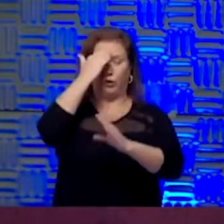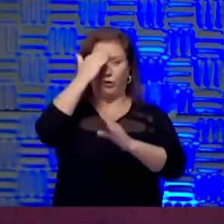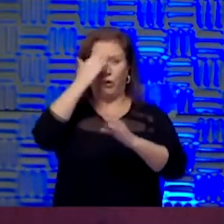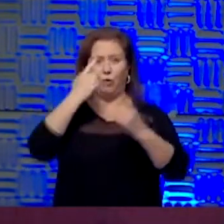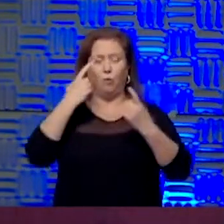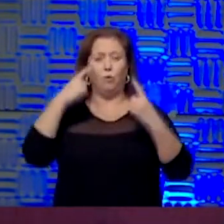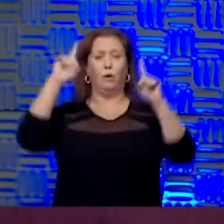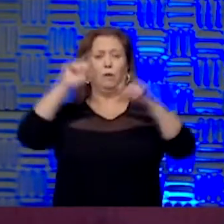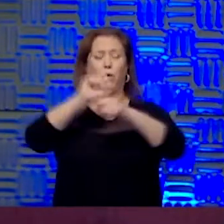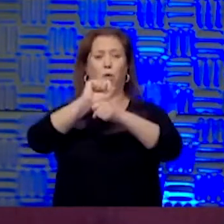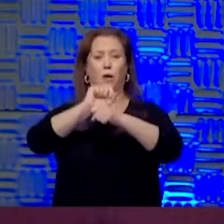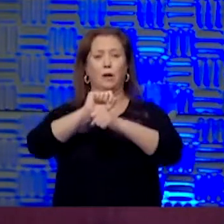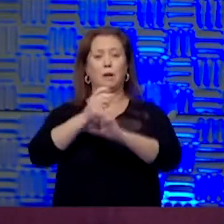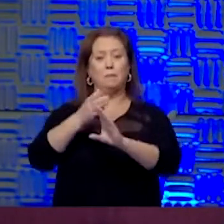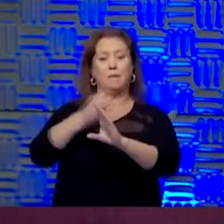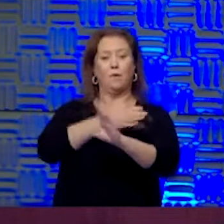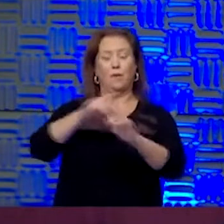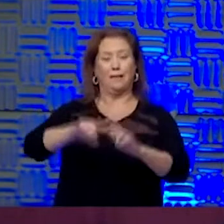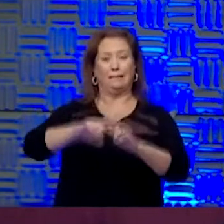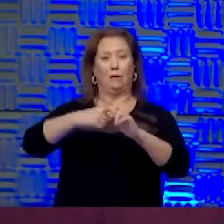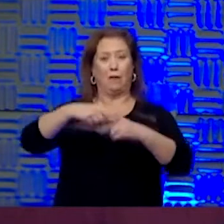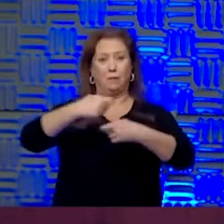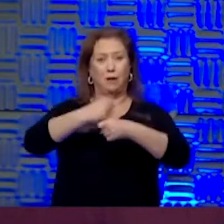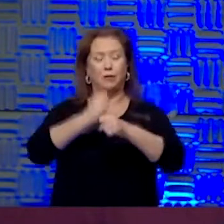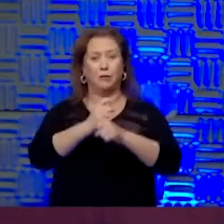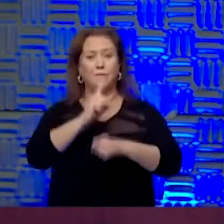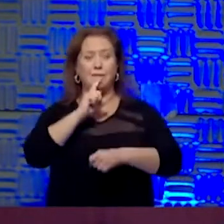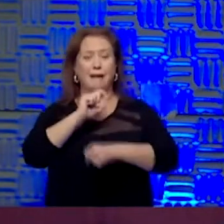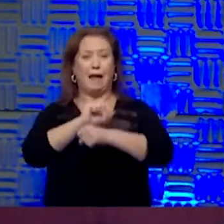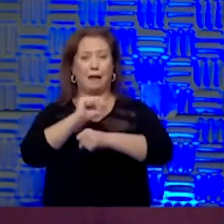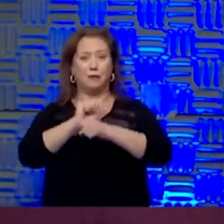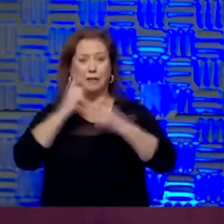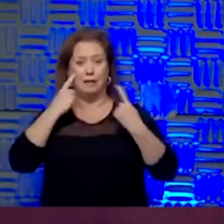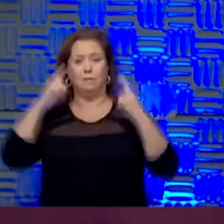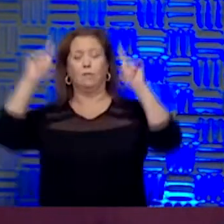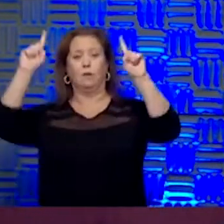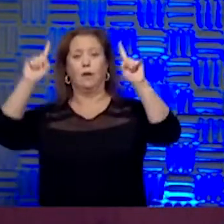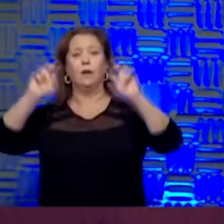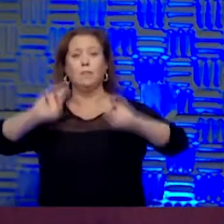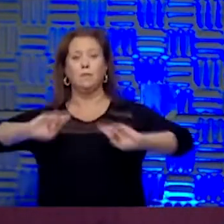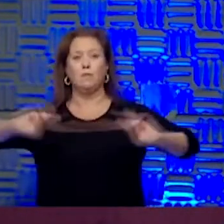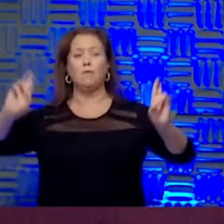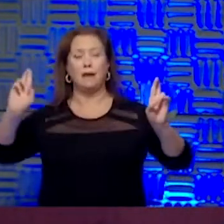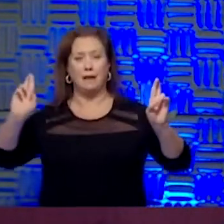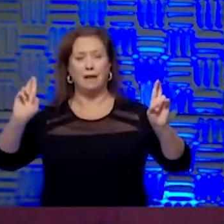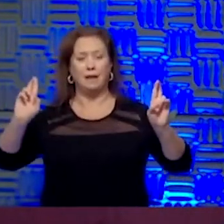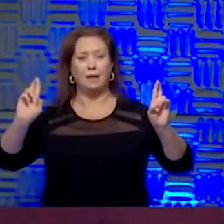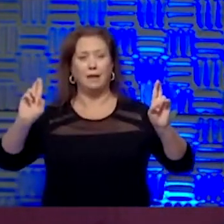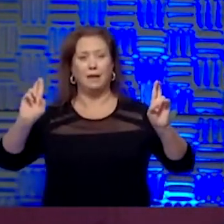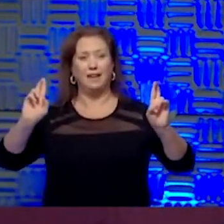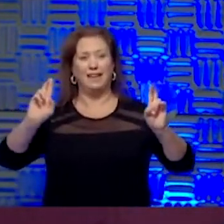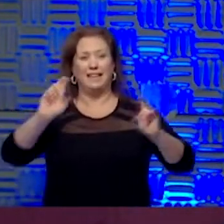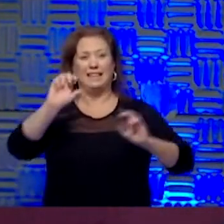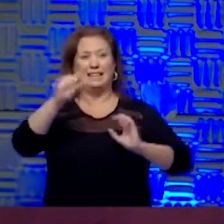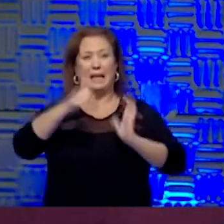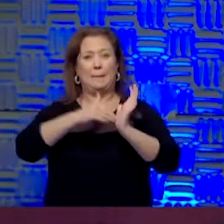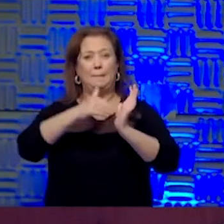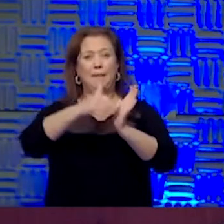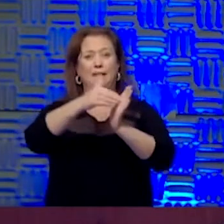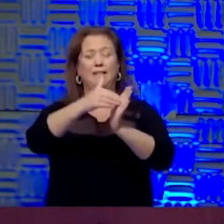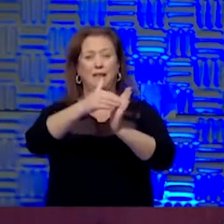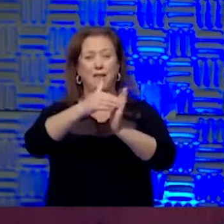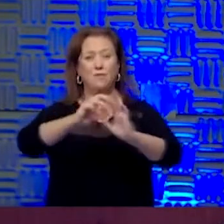on production of some of these so that if in fact they are efficacious, they're ready to go. And they could have 10 million doses ready